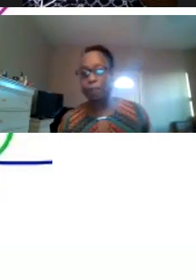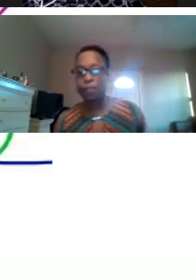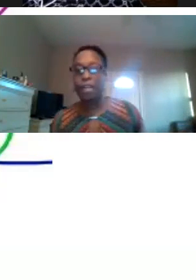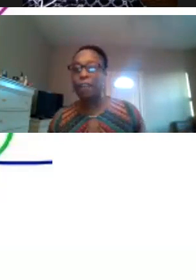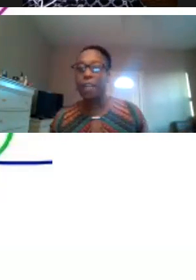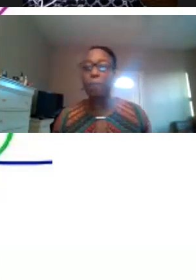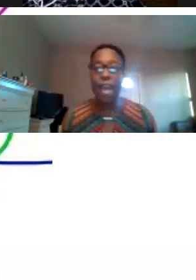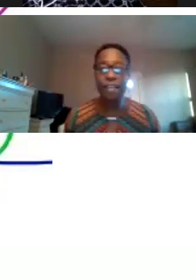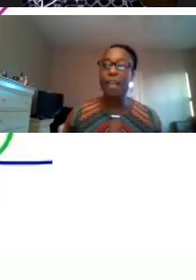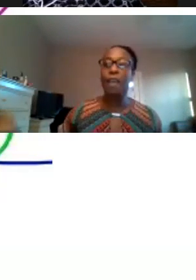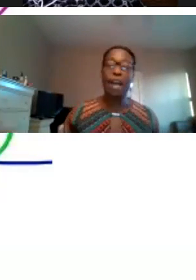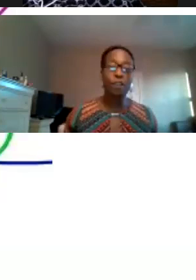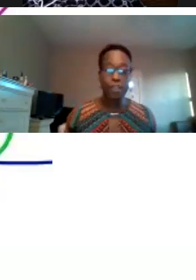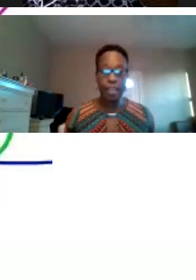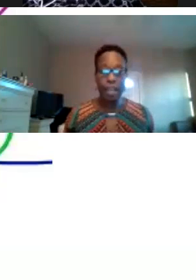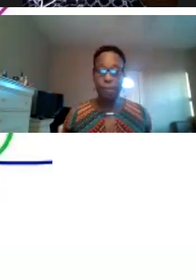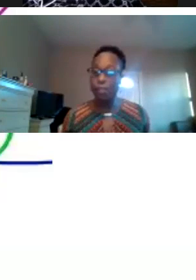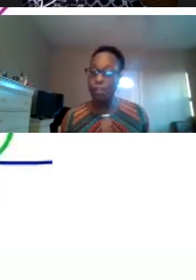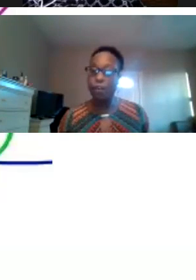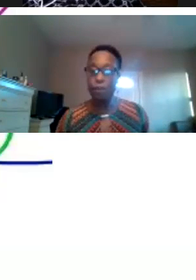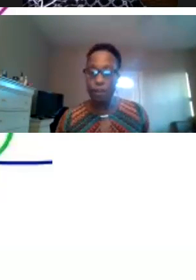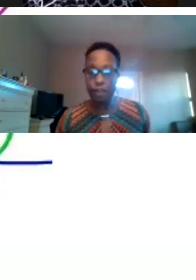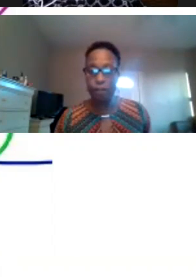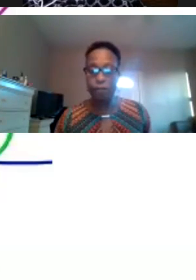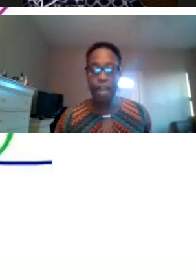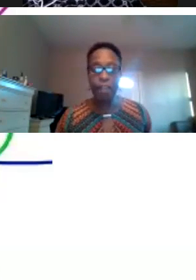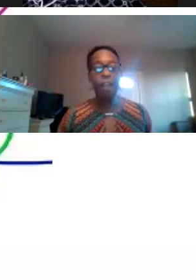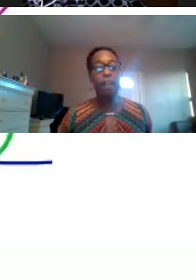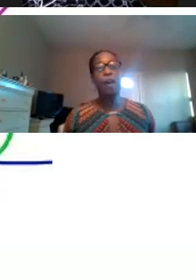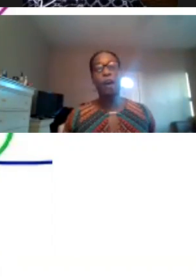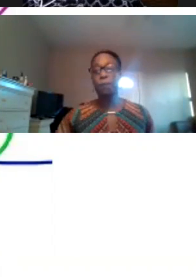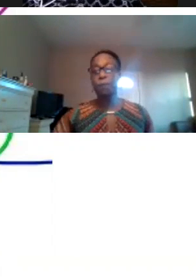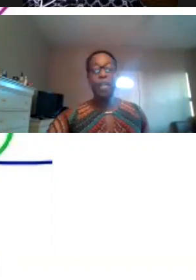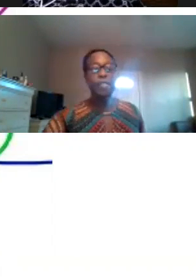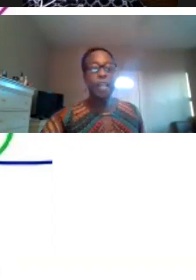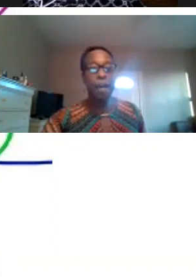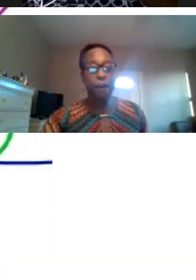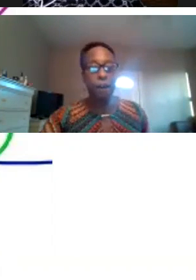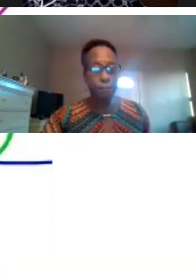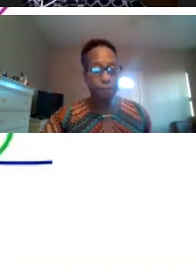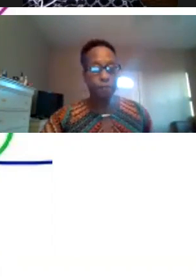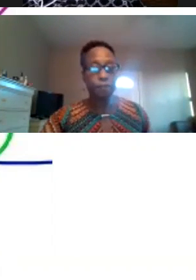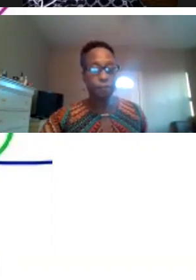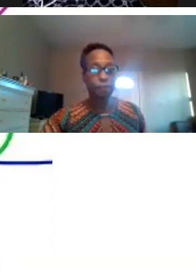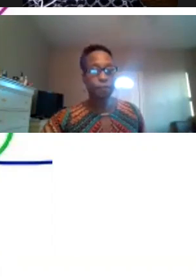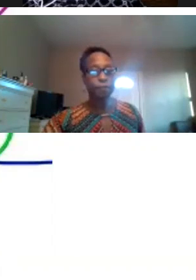substance abuse and how that impacts how you see it, like members in your community, right? Next slide, Bart.